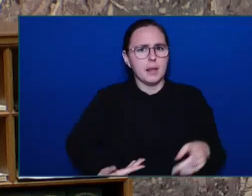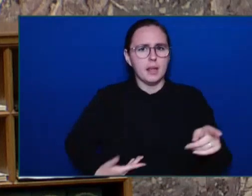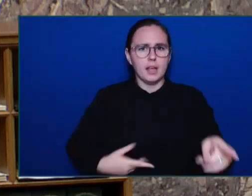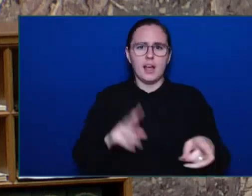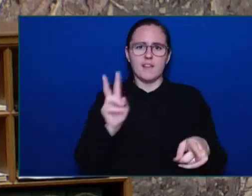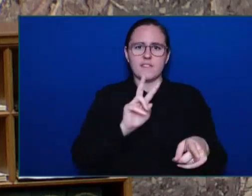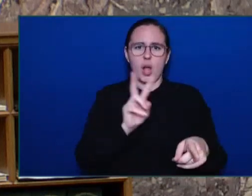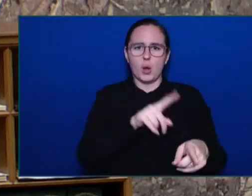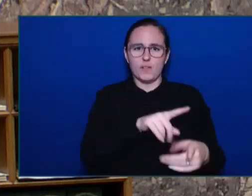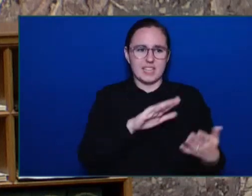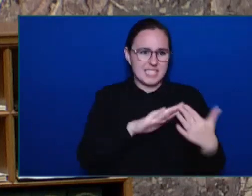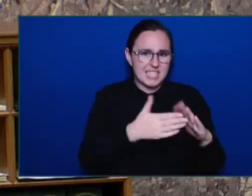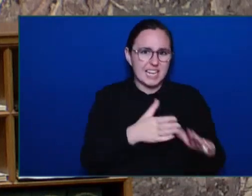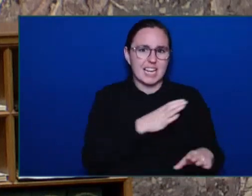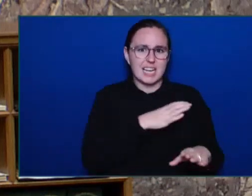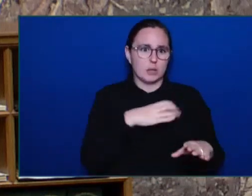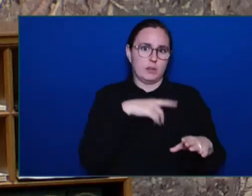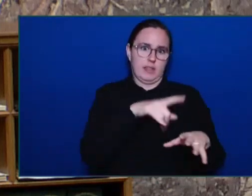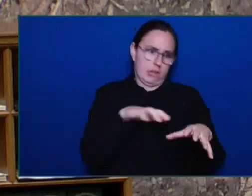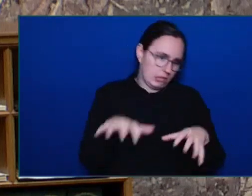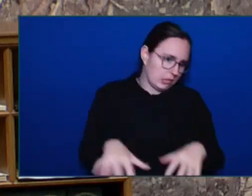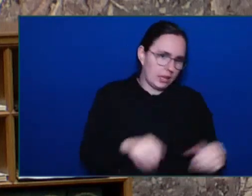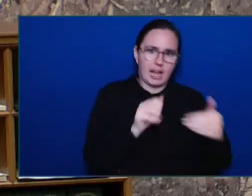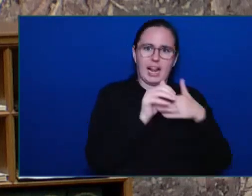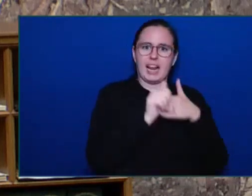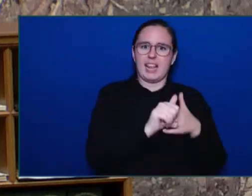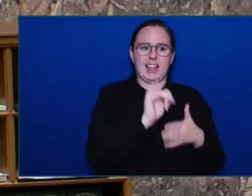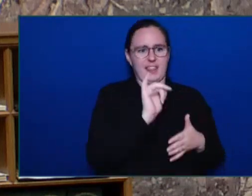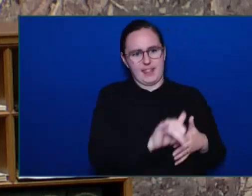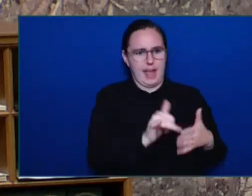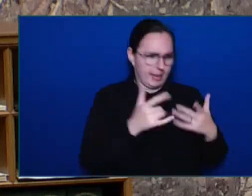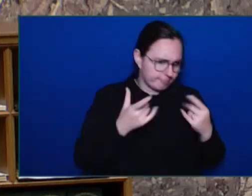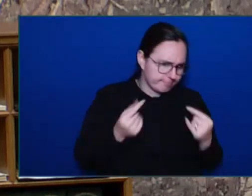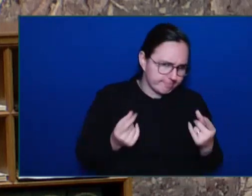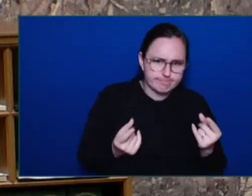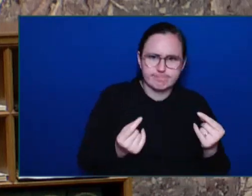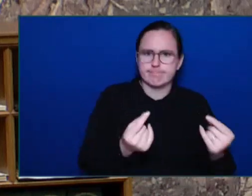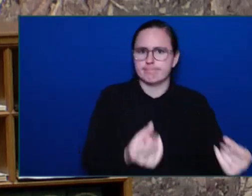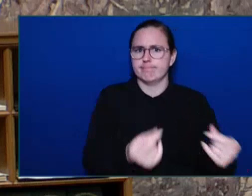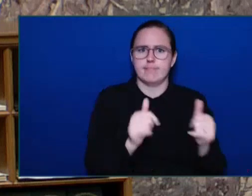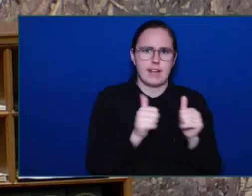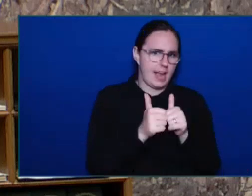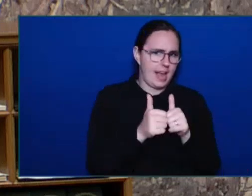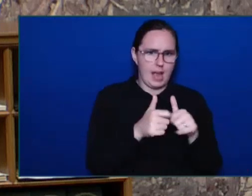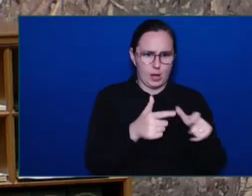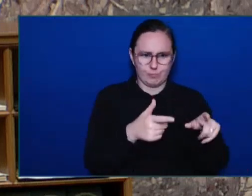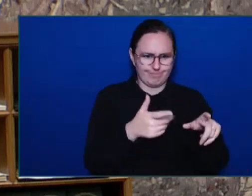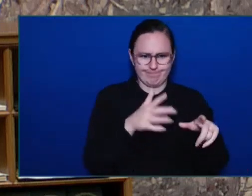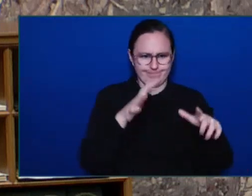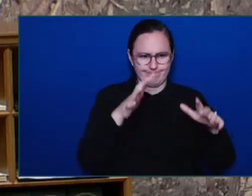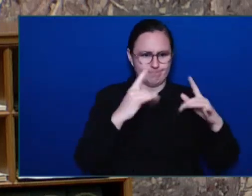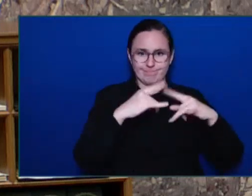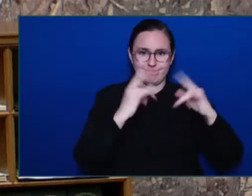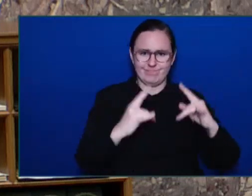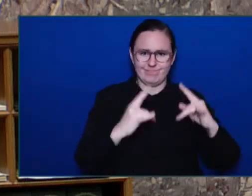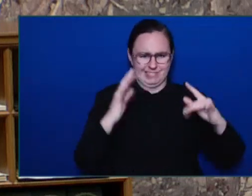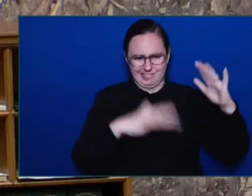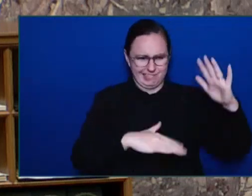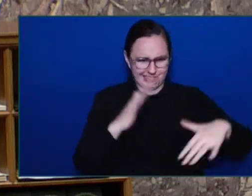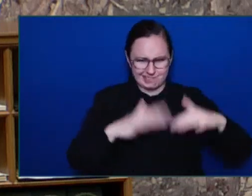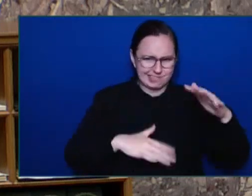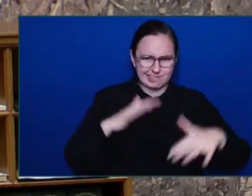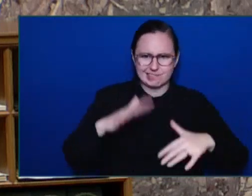rid of the challenges that were being faced in the downtown core of Vancouver. But because the Premier has failed to do his